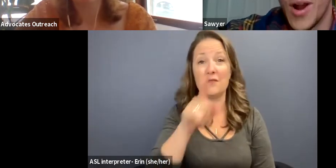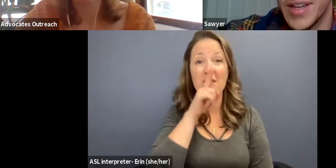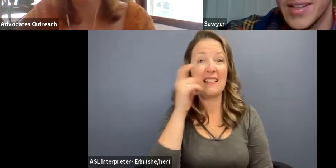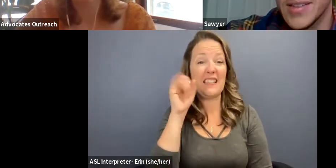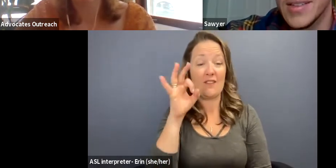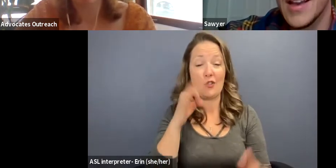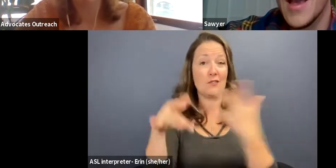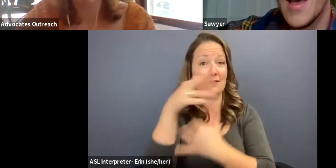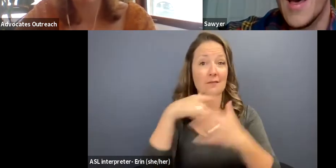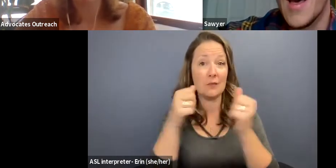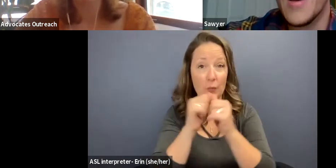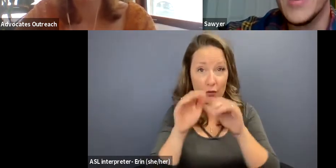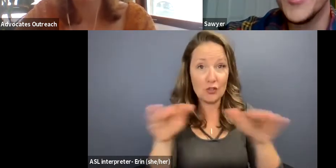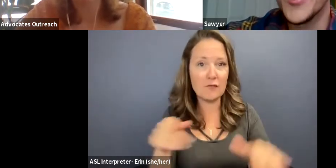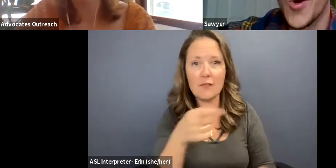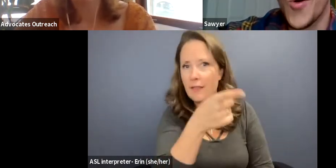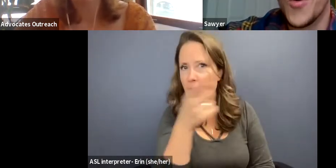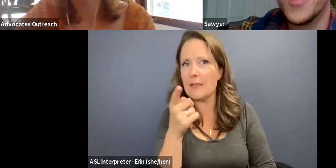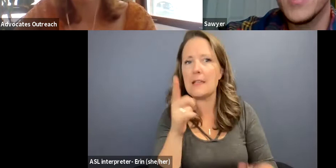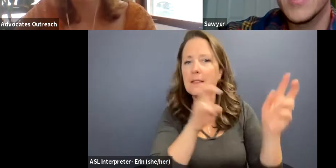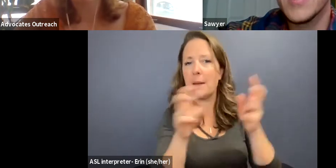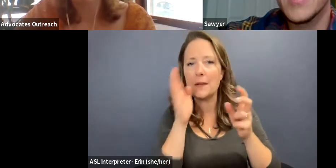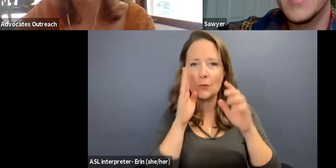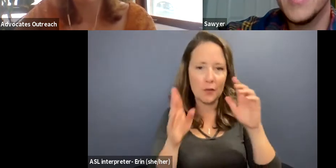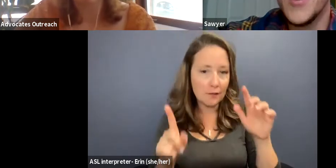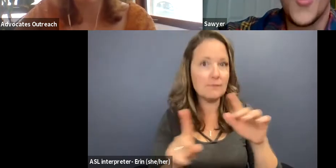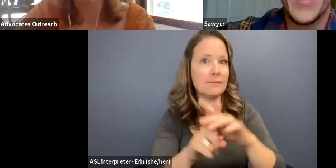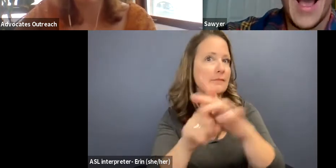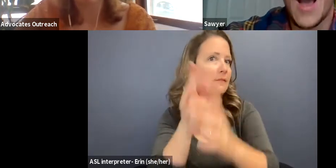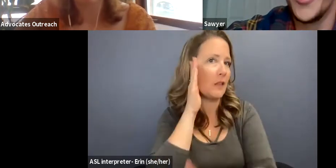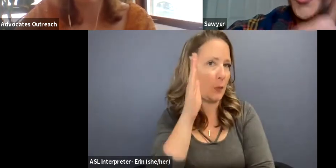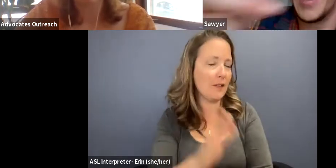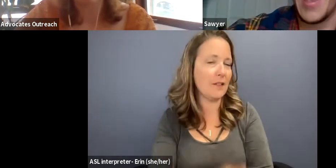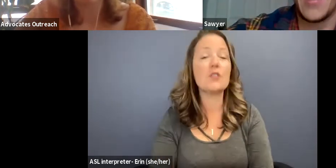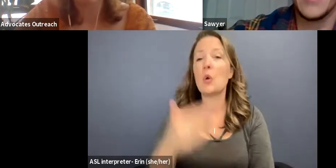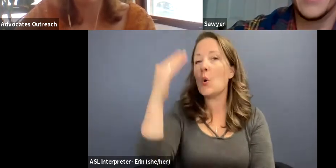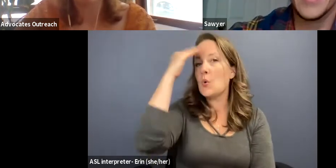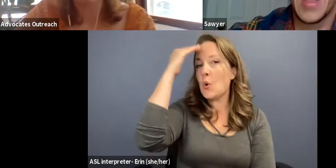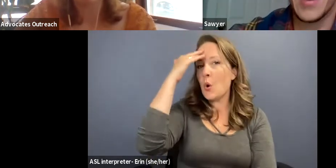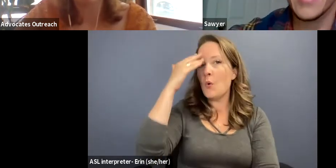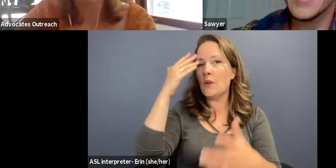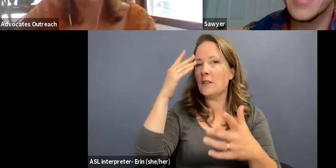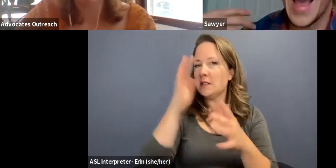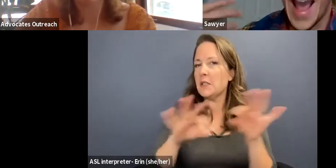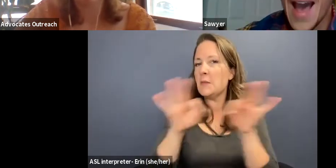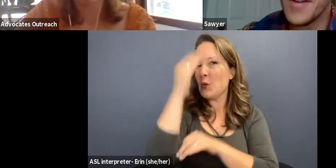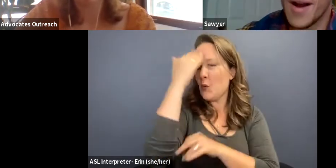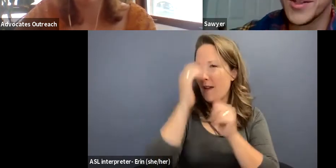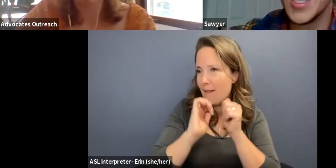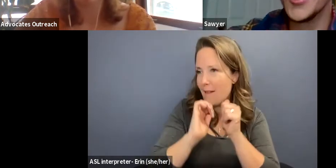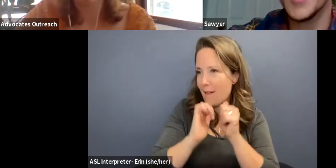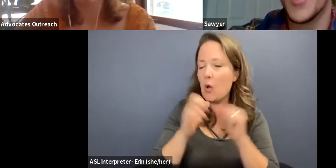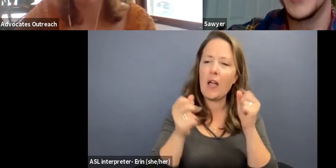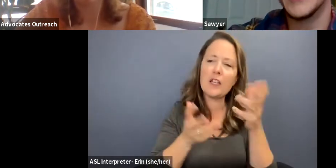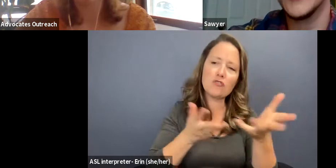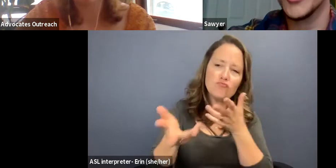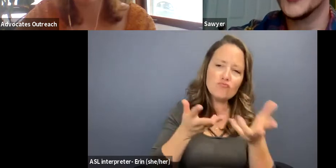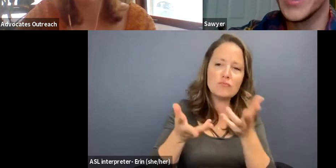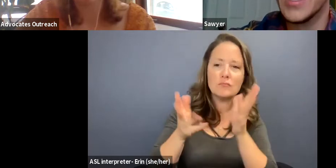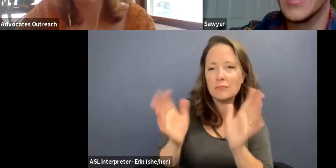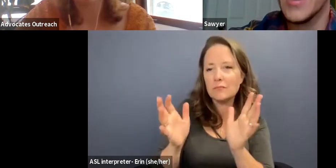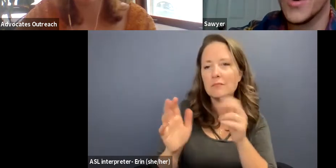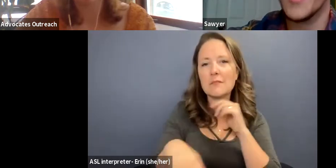relationships, and all of that. So yeah, I'm seeing in the chat too, healthiness or